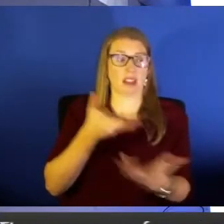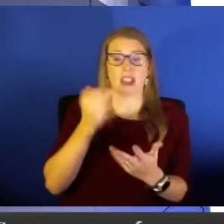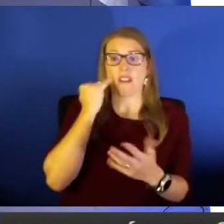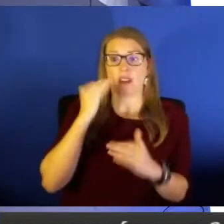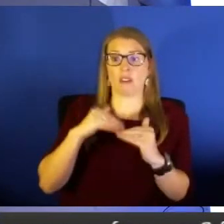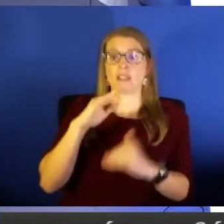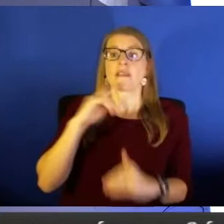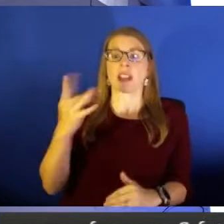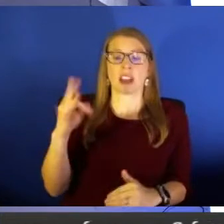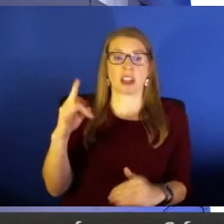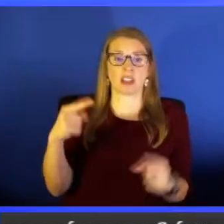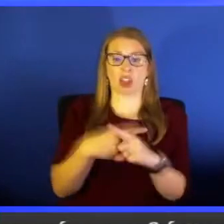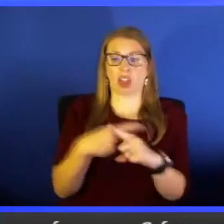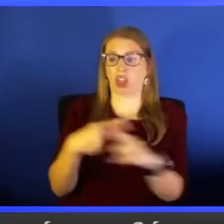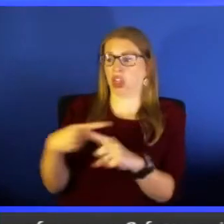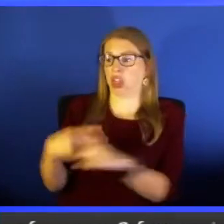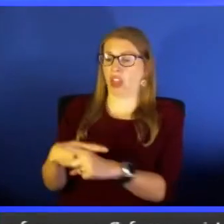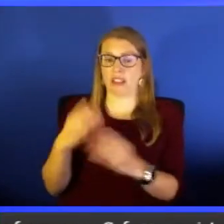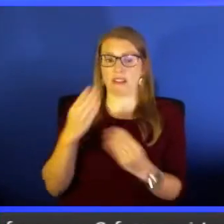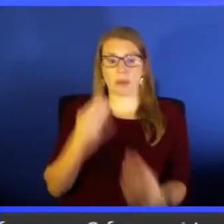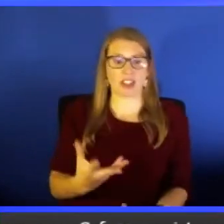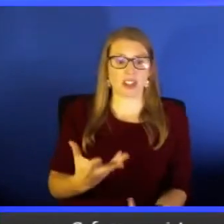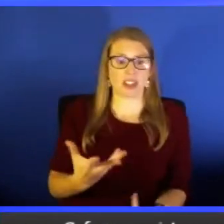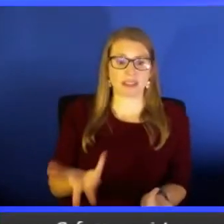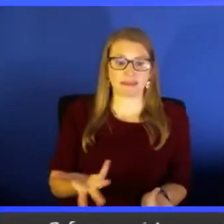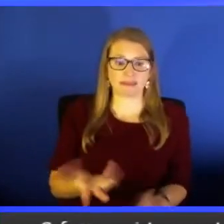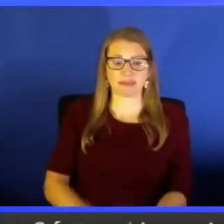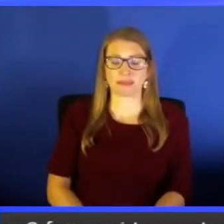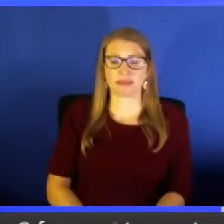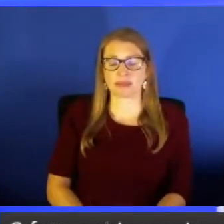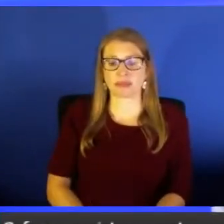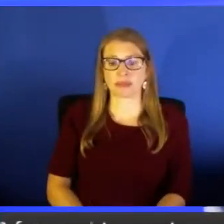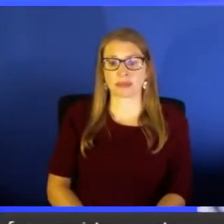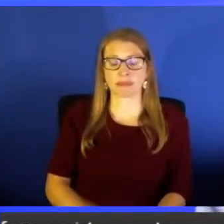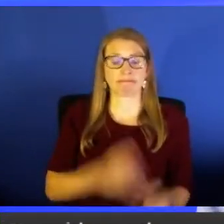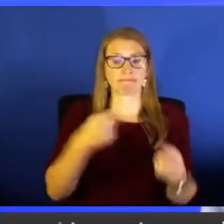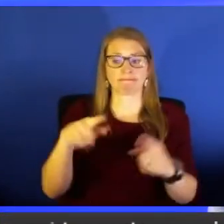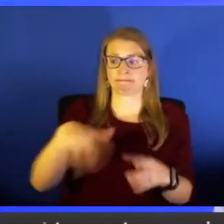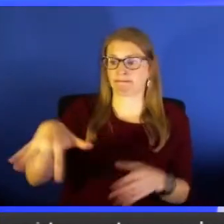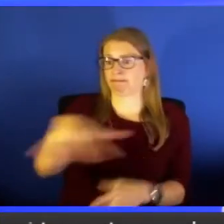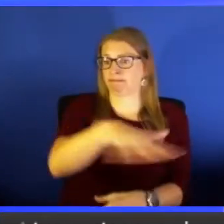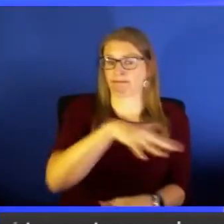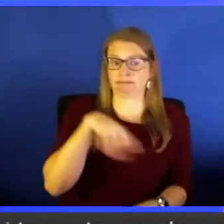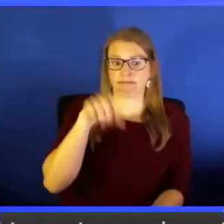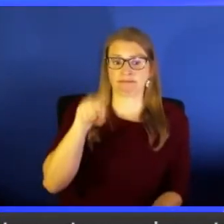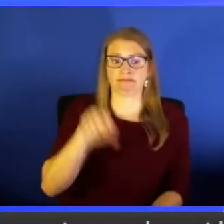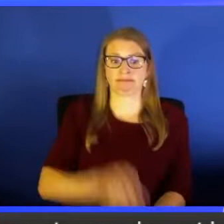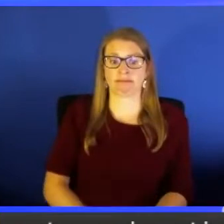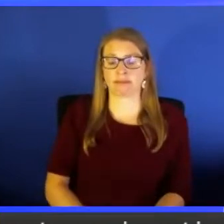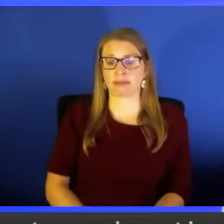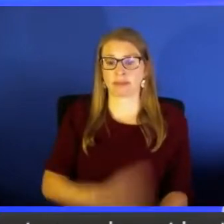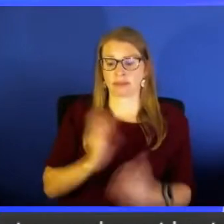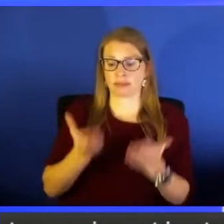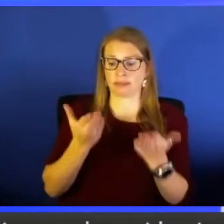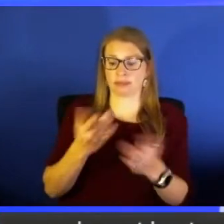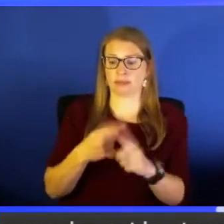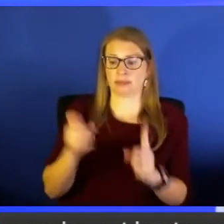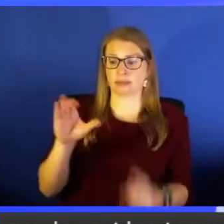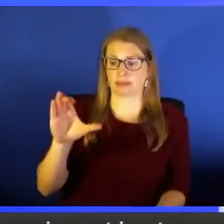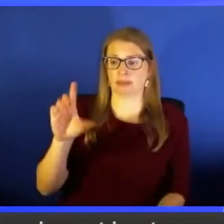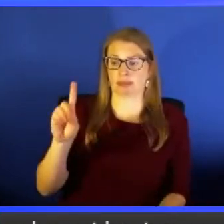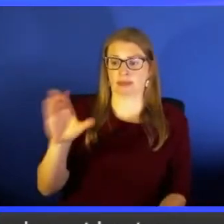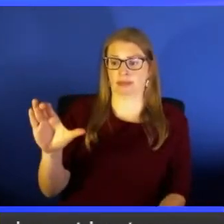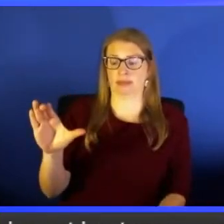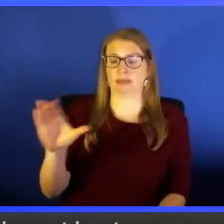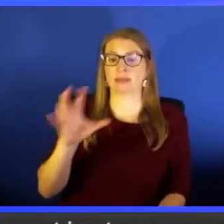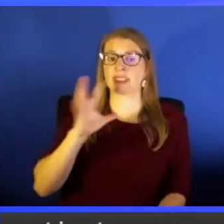a lot of conflicting information. You know, and I think that has happened all over the place. Again, the recommendation from the CDC is that those who are 50